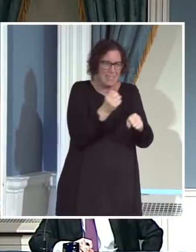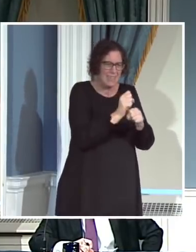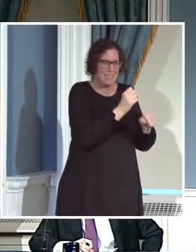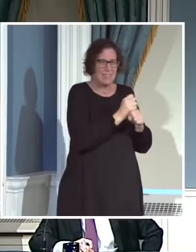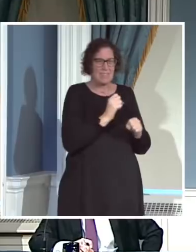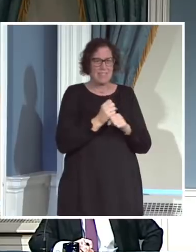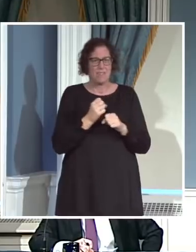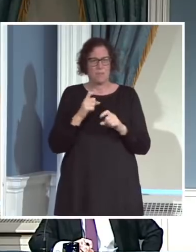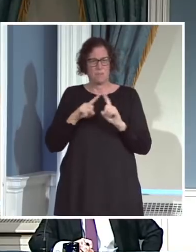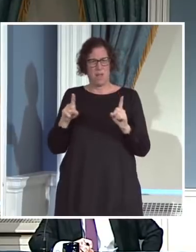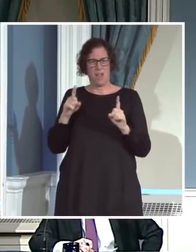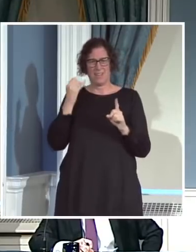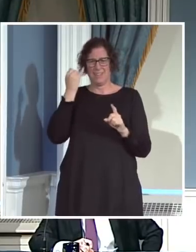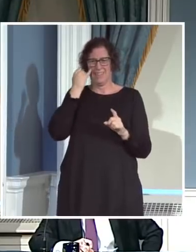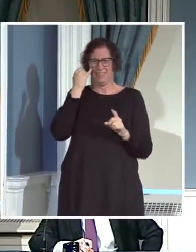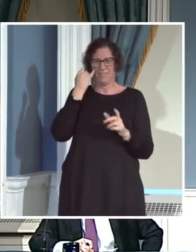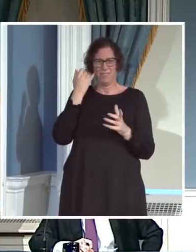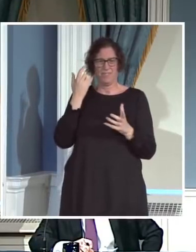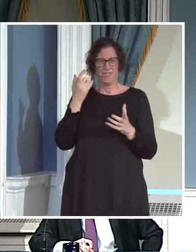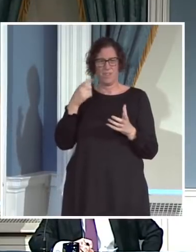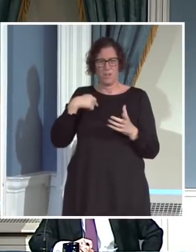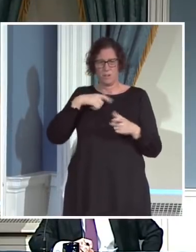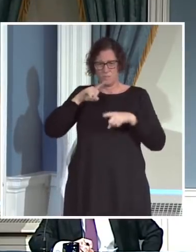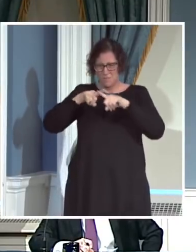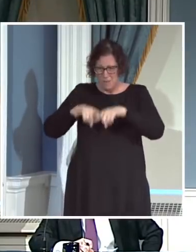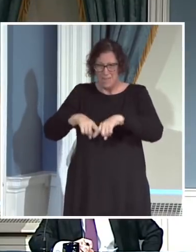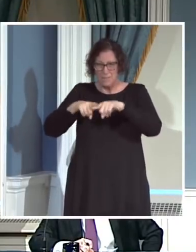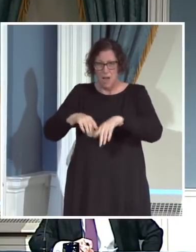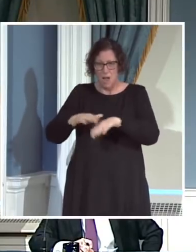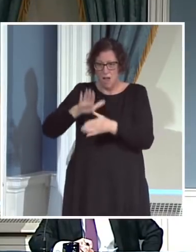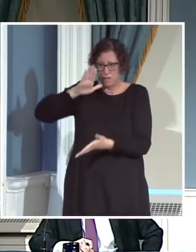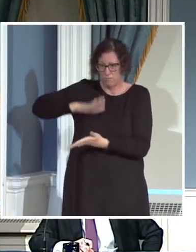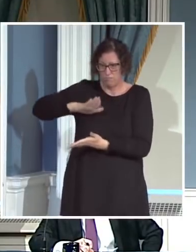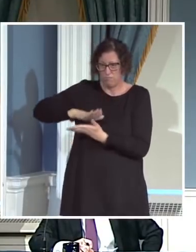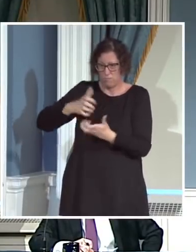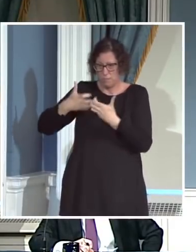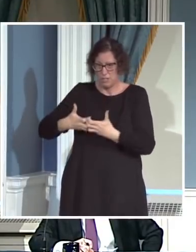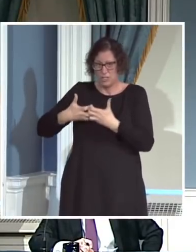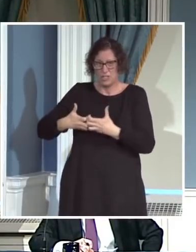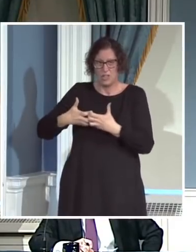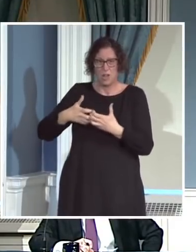our best hope perhaps only has a 20% chance of succeeding?